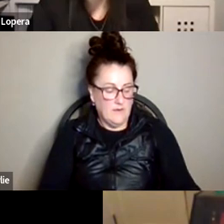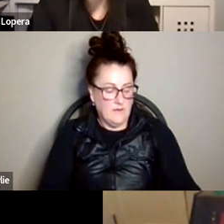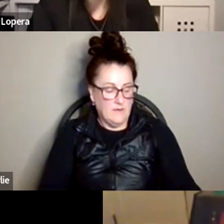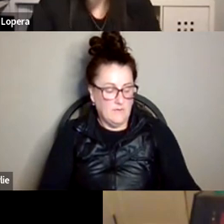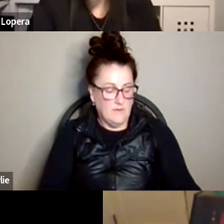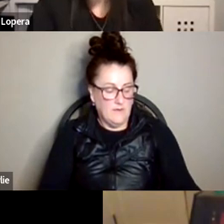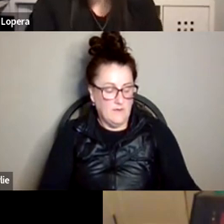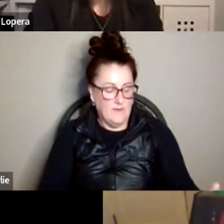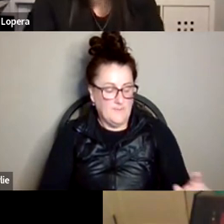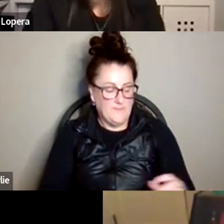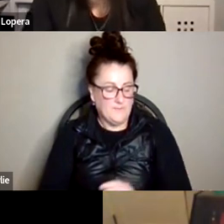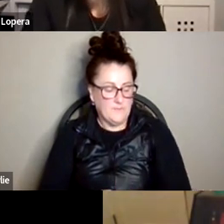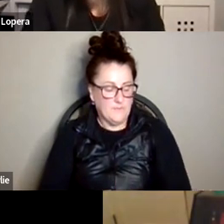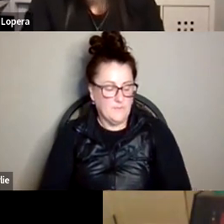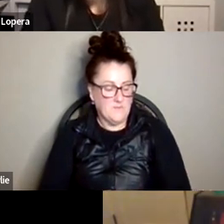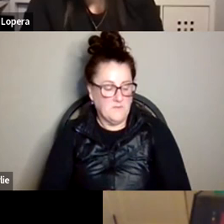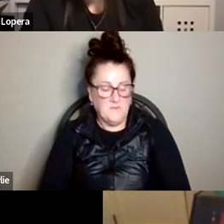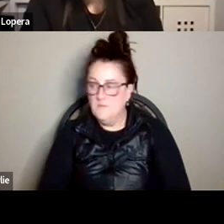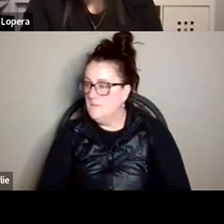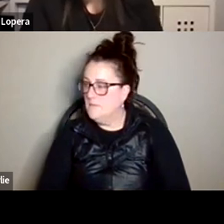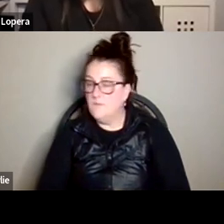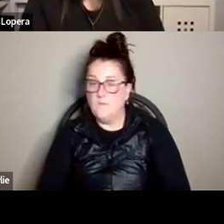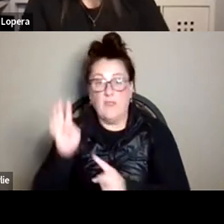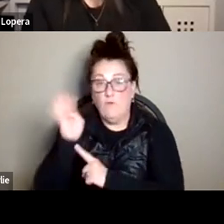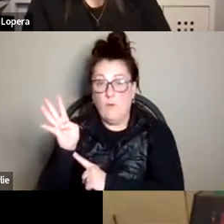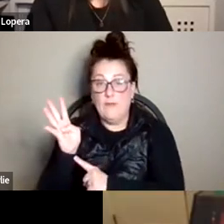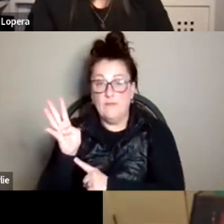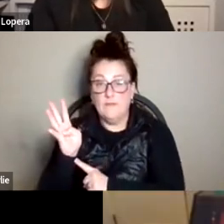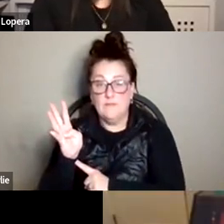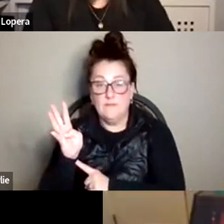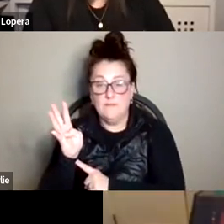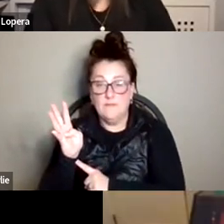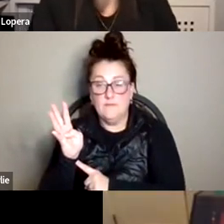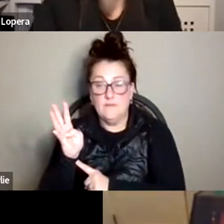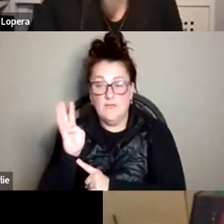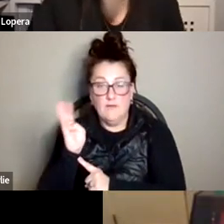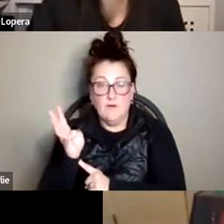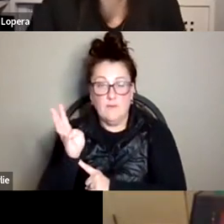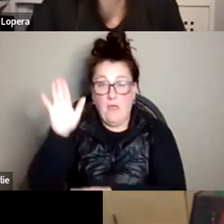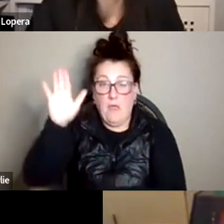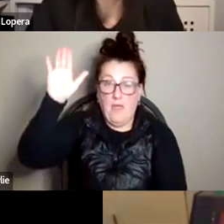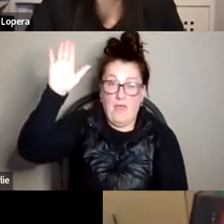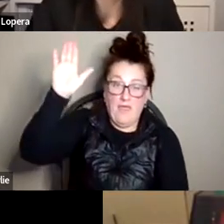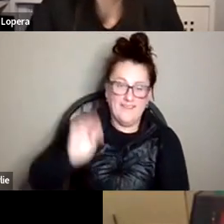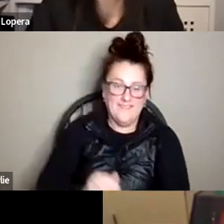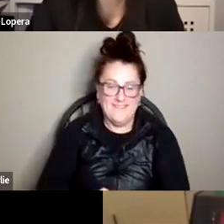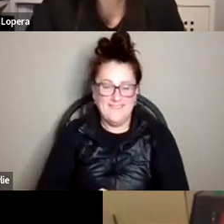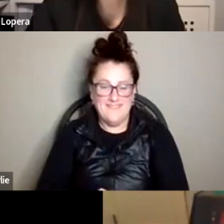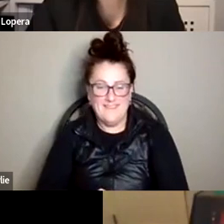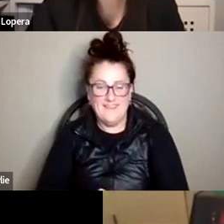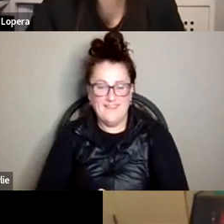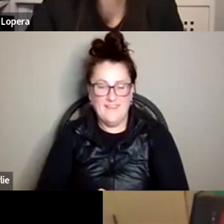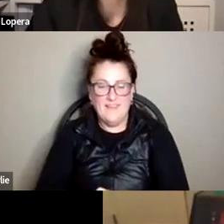Nope. Okay. Back to you. 4 minutes to spare, and Philip had his hand up. Okay, it's back down. Well, I talked before,